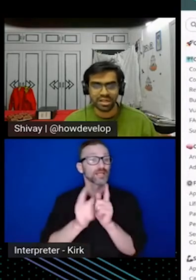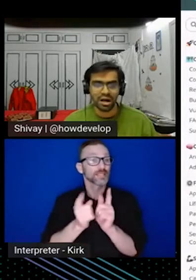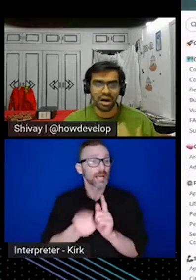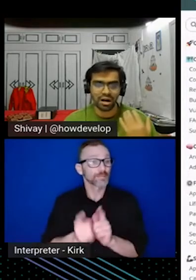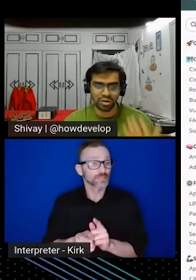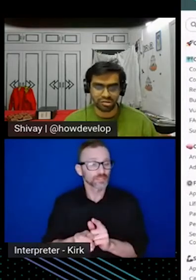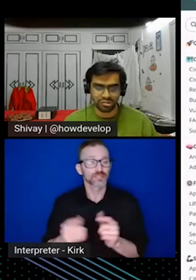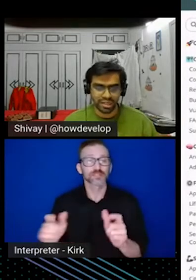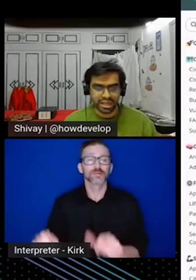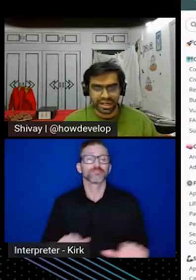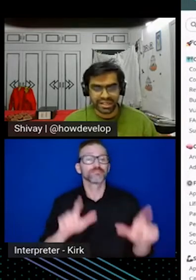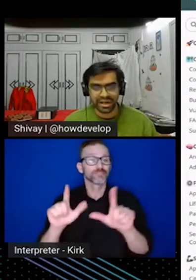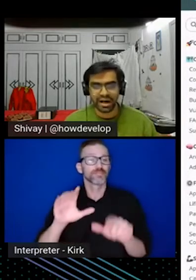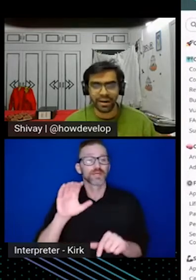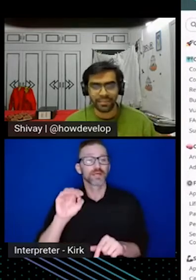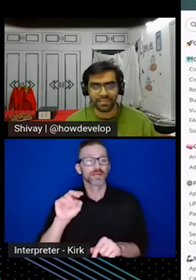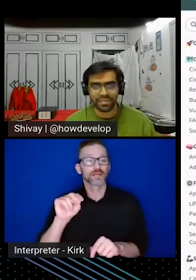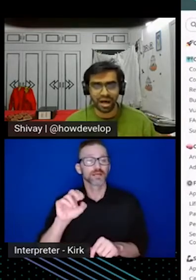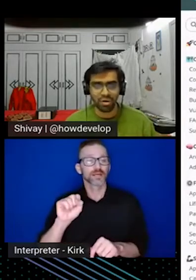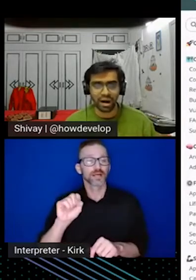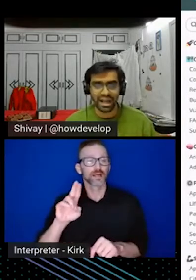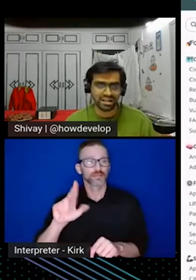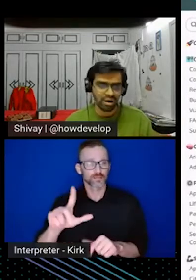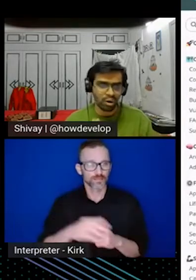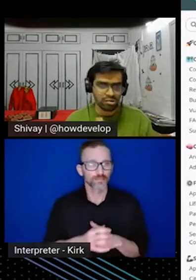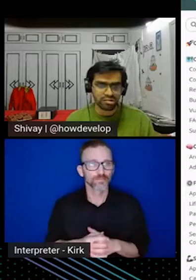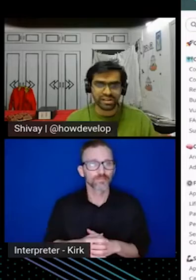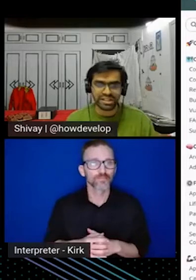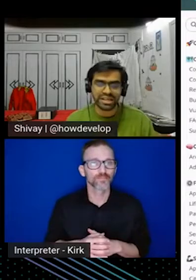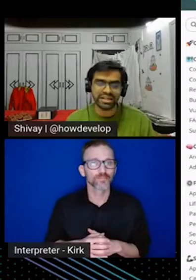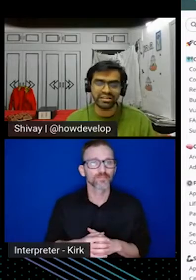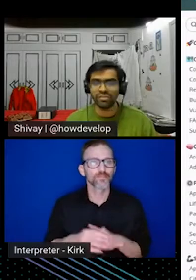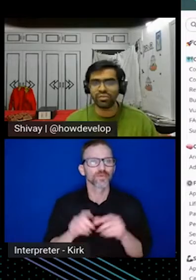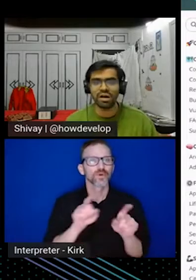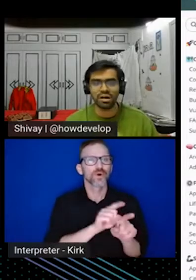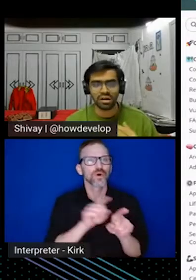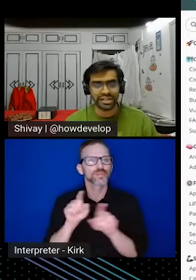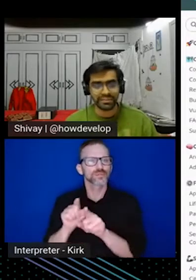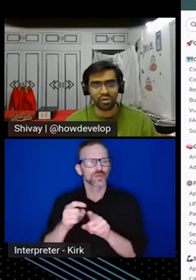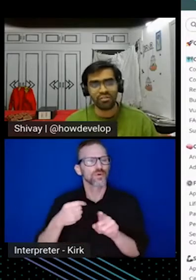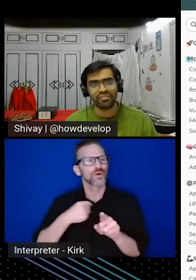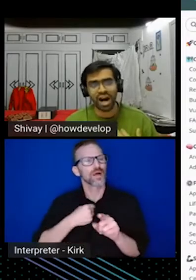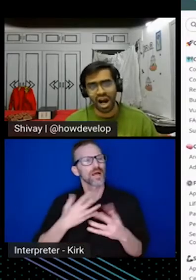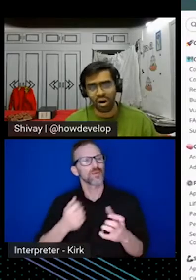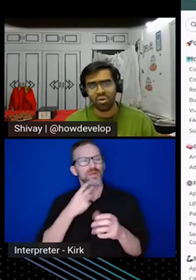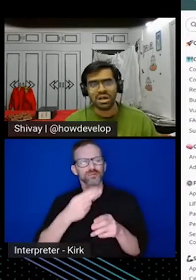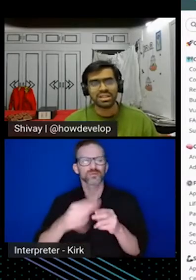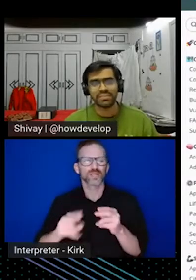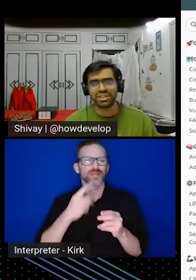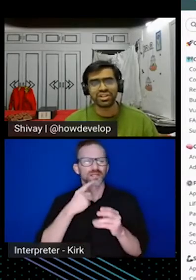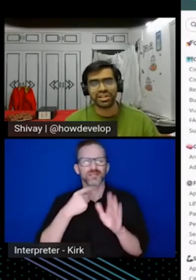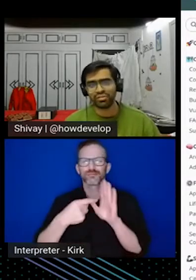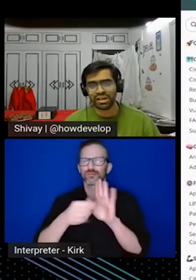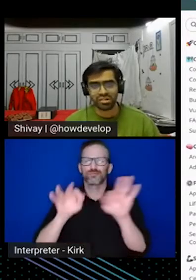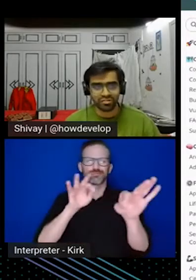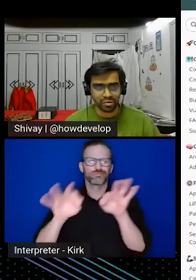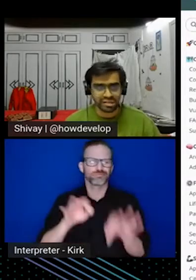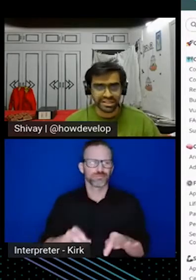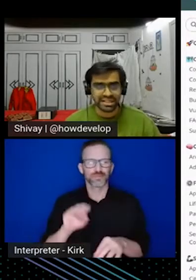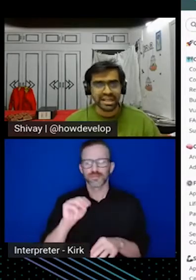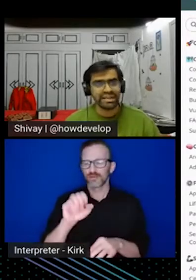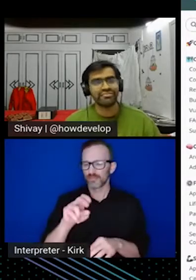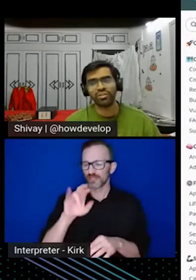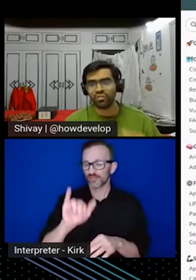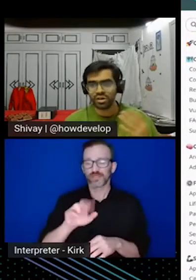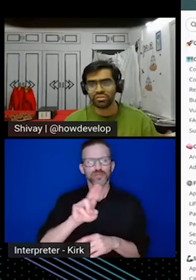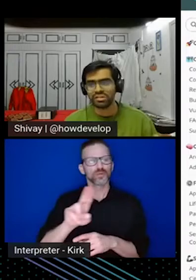to console. Right. Now, I'll also quickly give you a demo of how the Meshery UI sort of looks